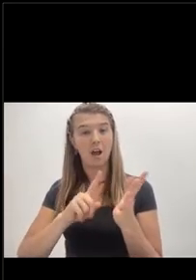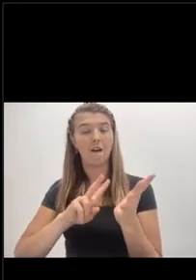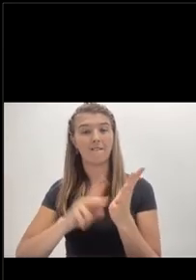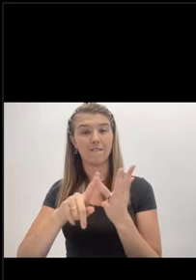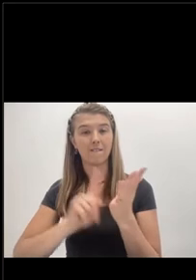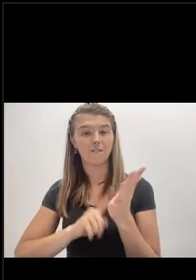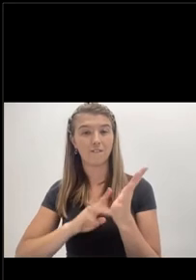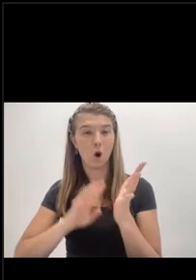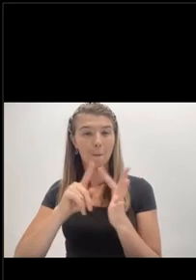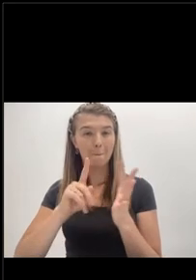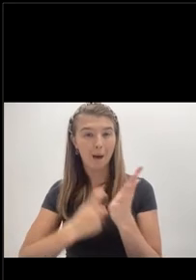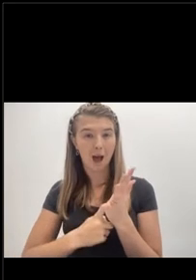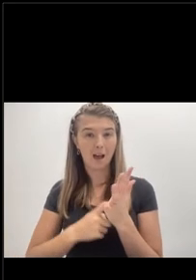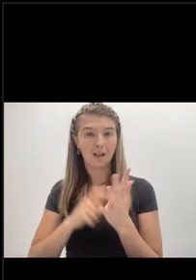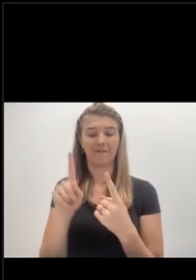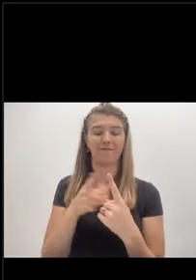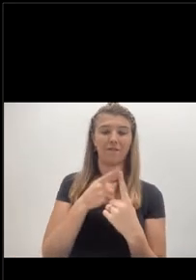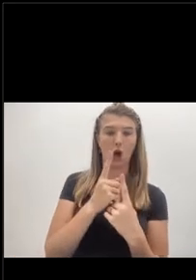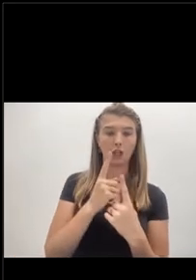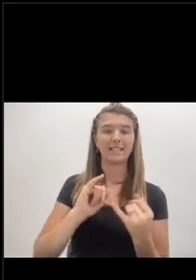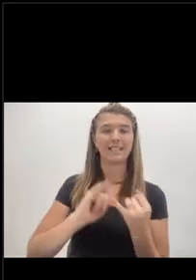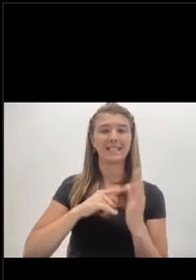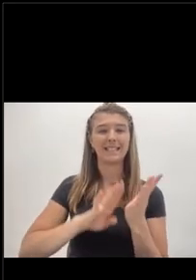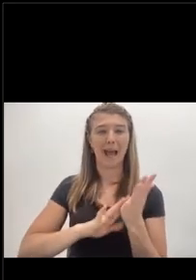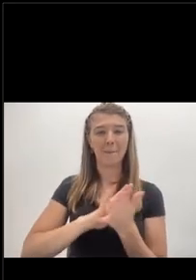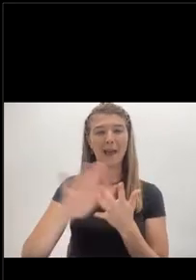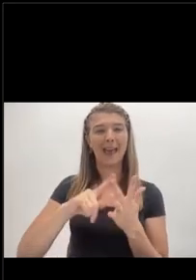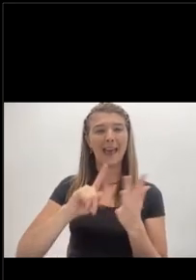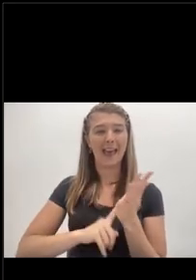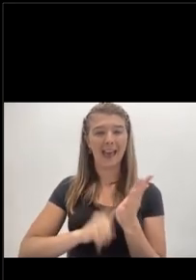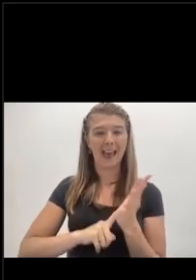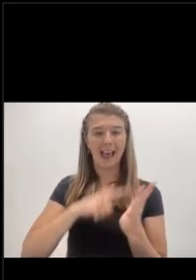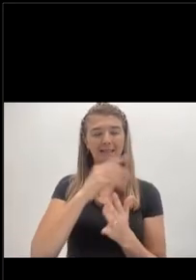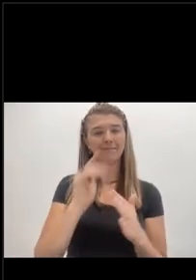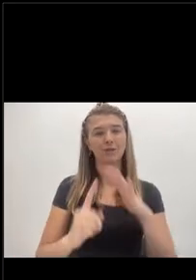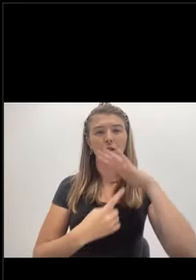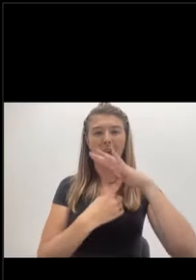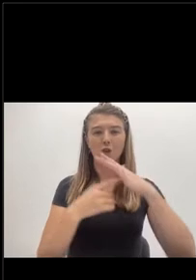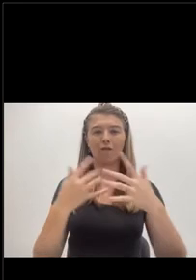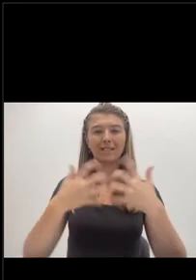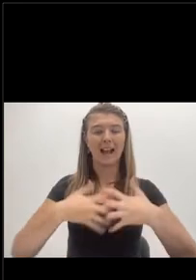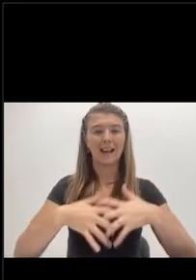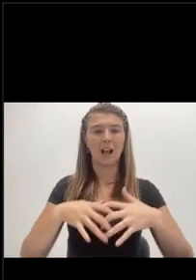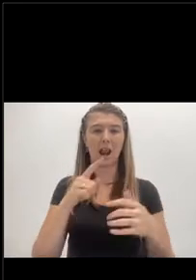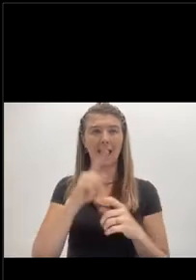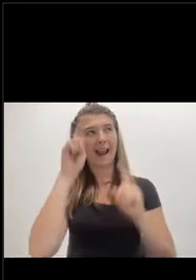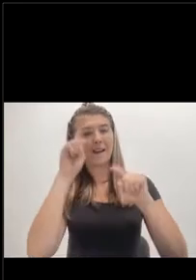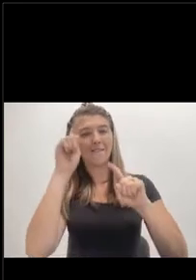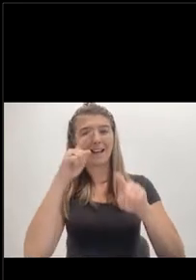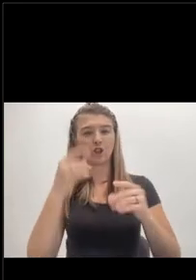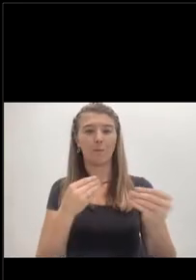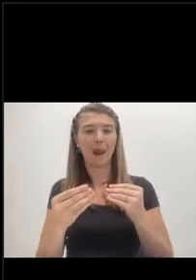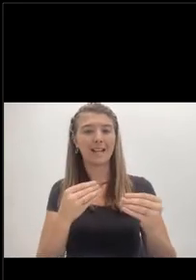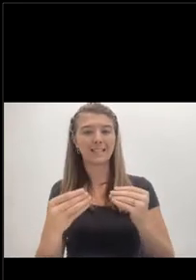up, Dr. Sam Hill, who is the Head of Technical and Innovation at Bright Green Plastics. Sam has previously worked in the formulation